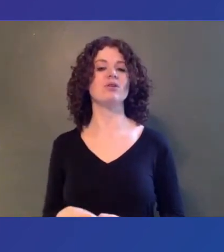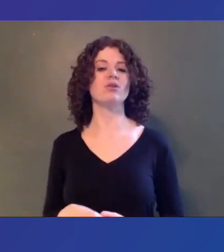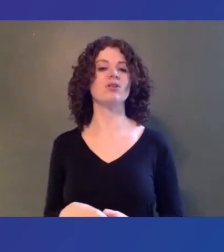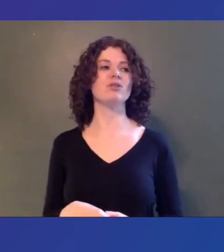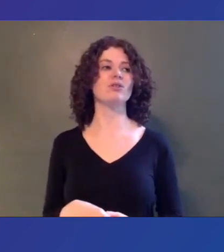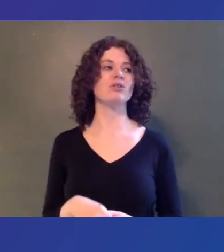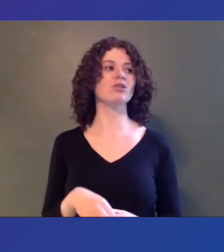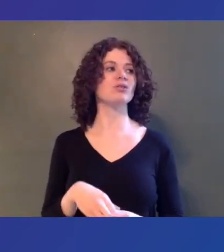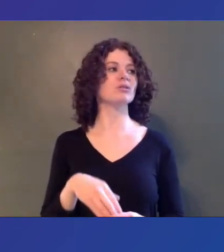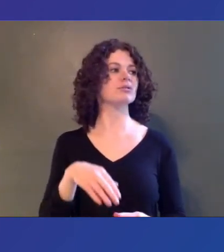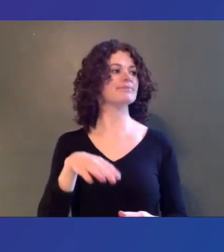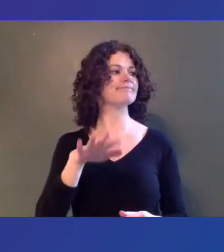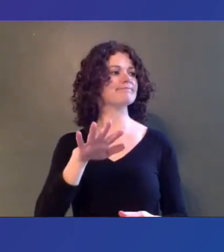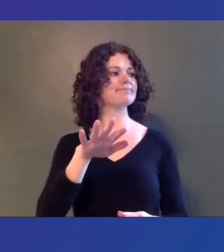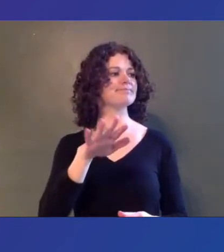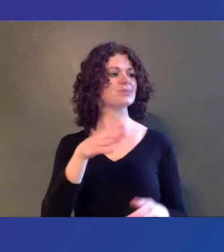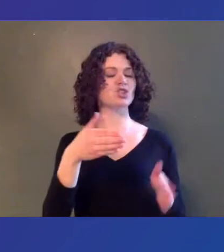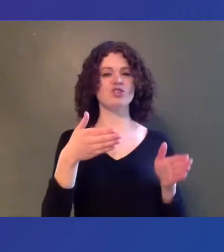can you